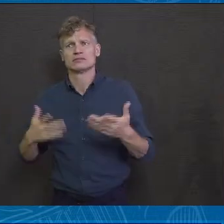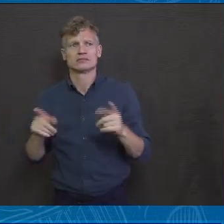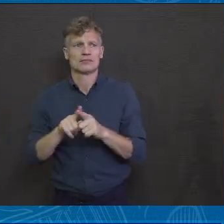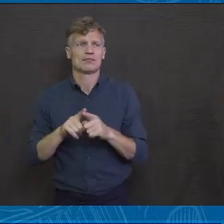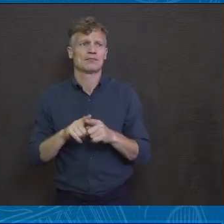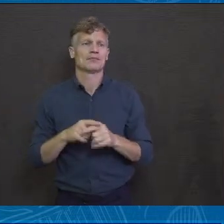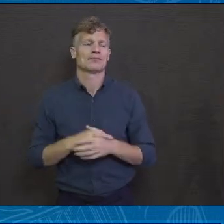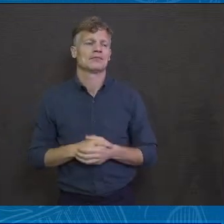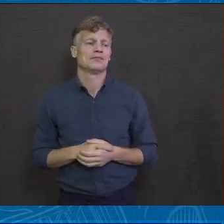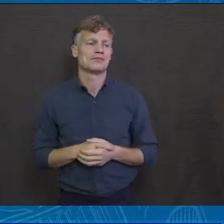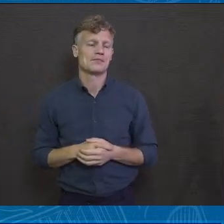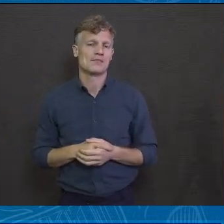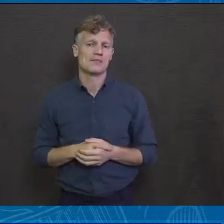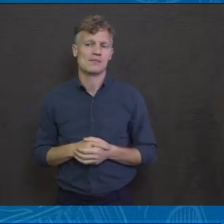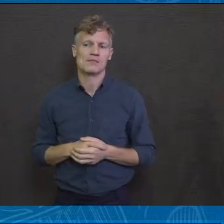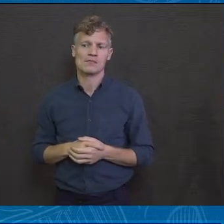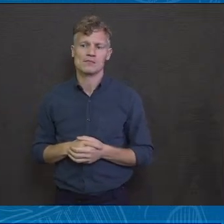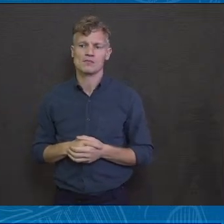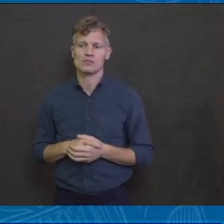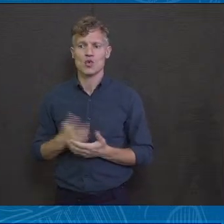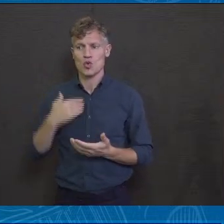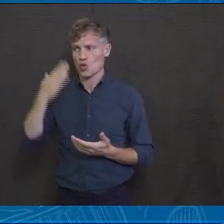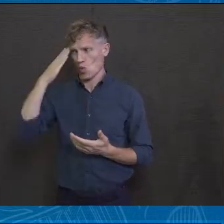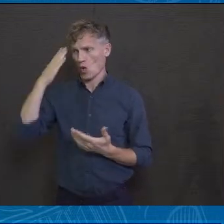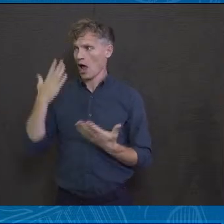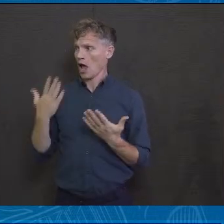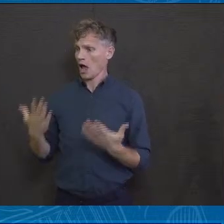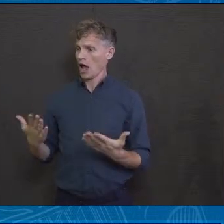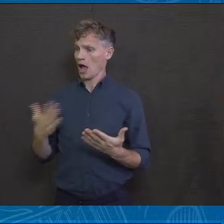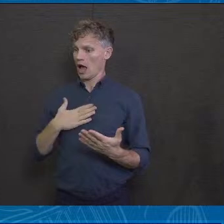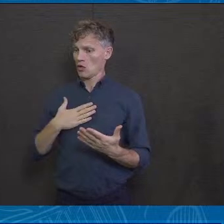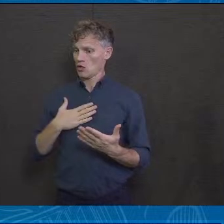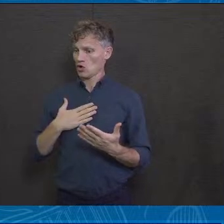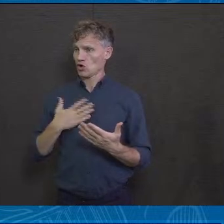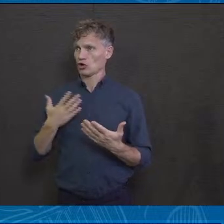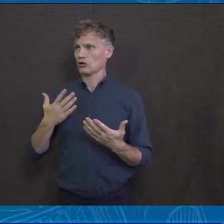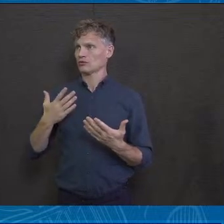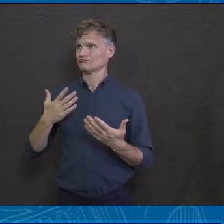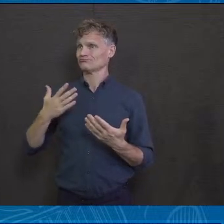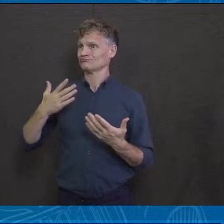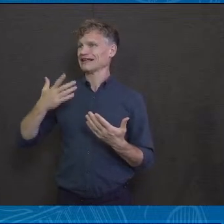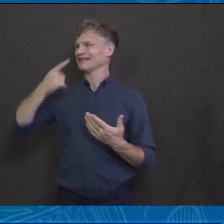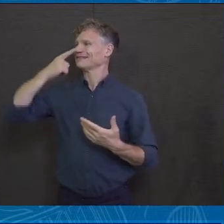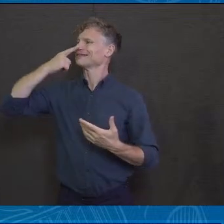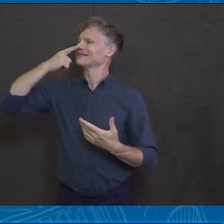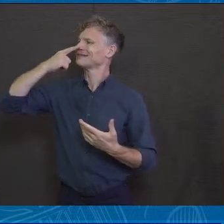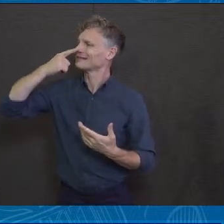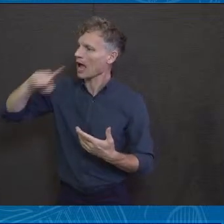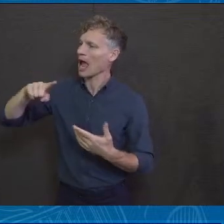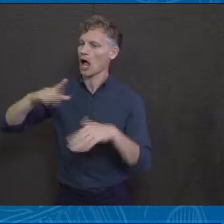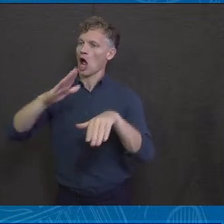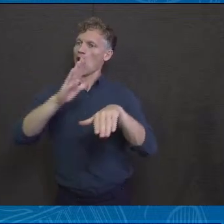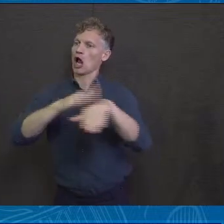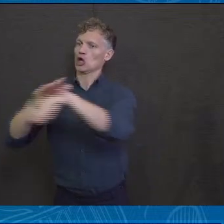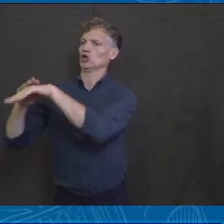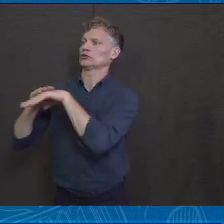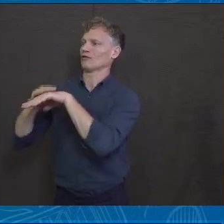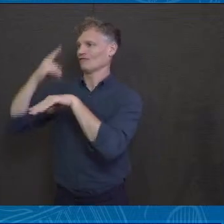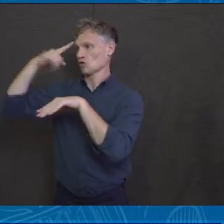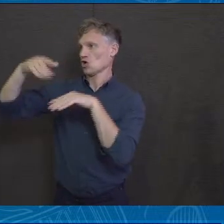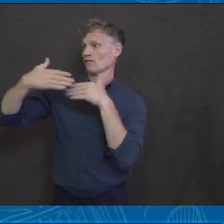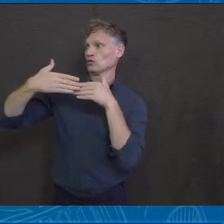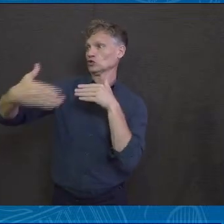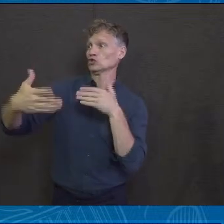the application in our country, like Thai disaster alert, to warn the public in the future. And